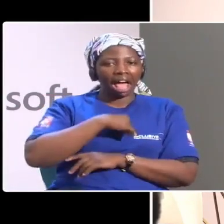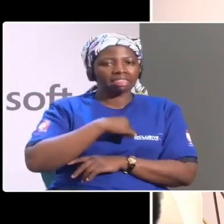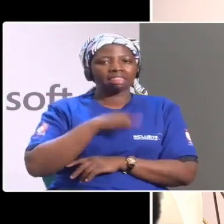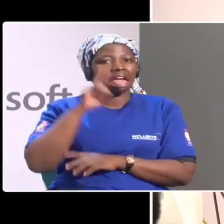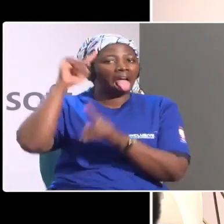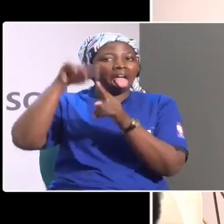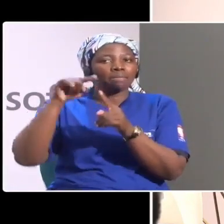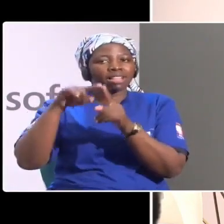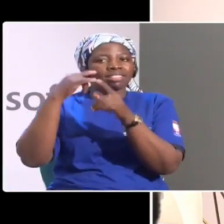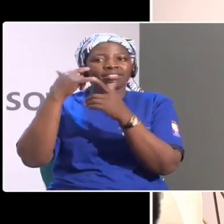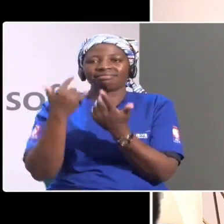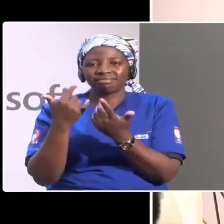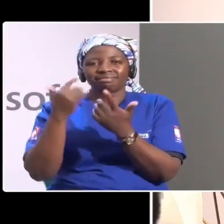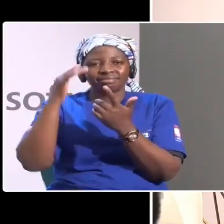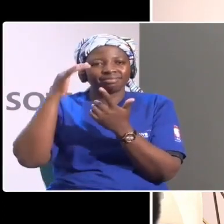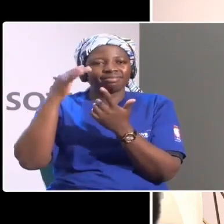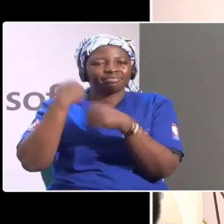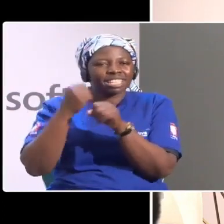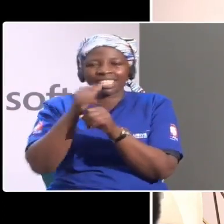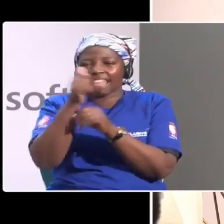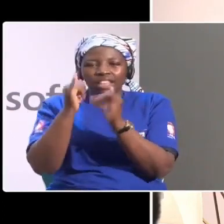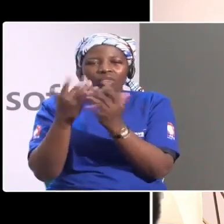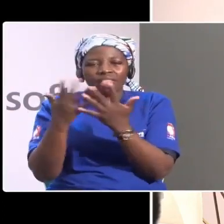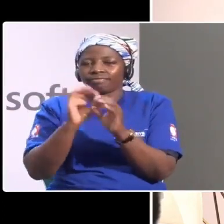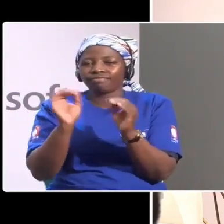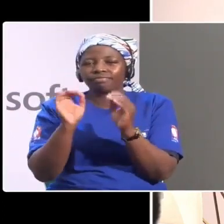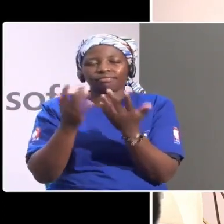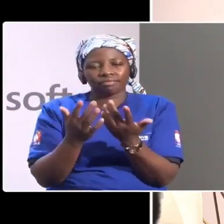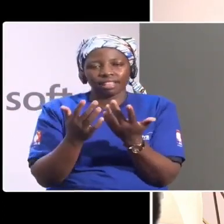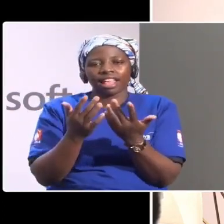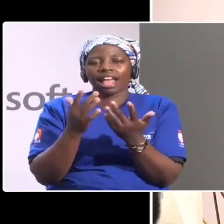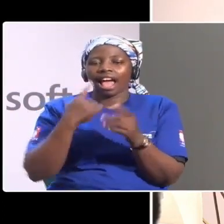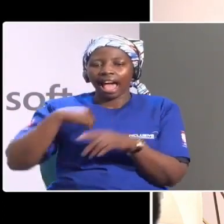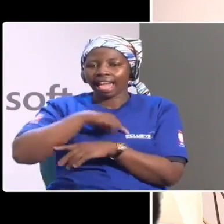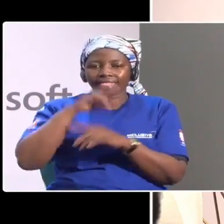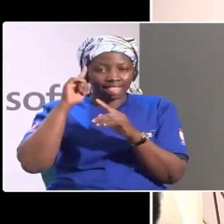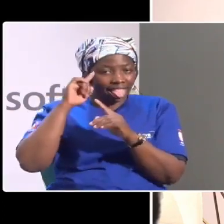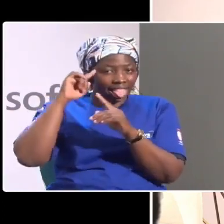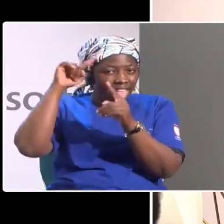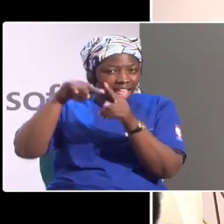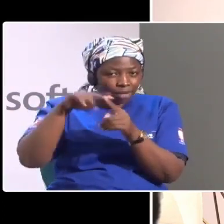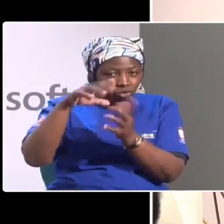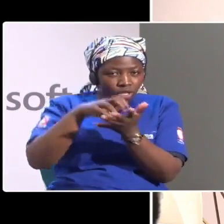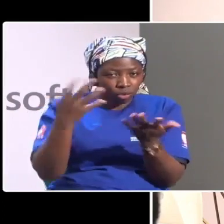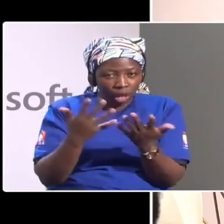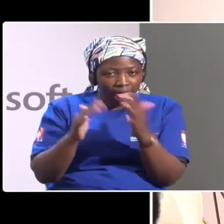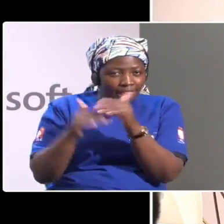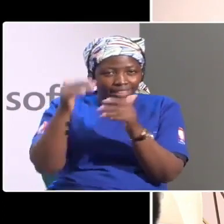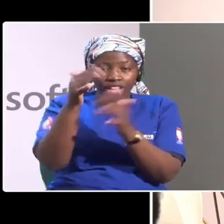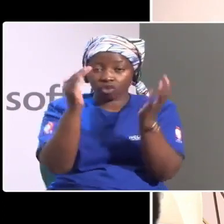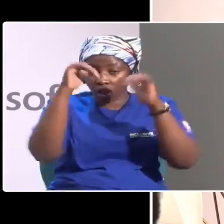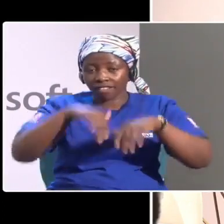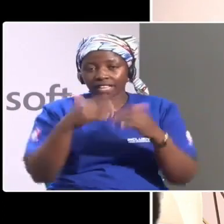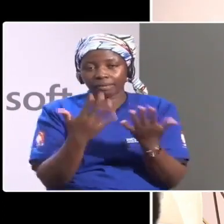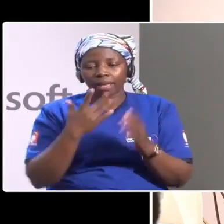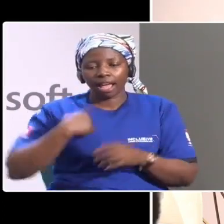the wheel unless there is a real need for that. So we are looking at a situation maybe in the next conference or so,